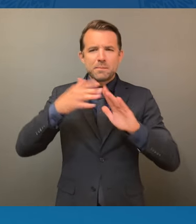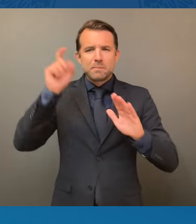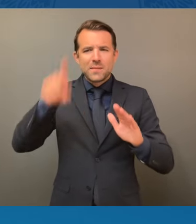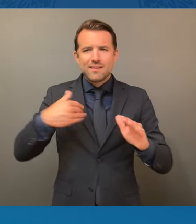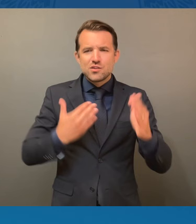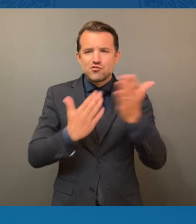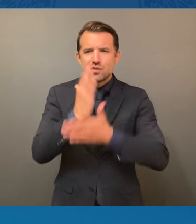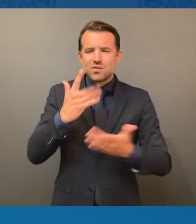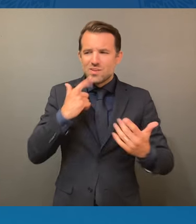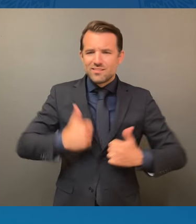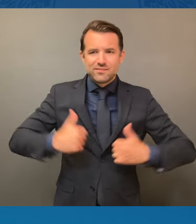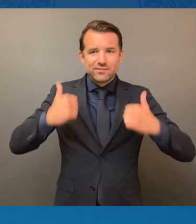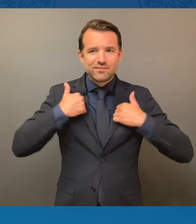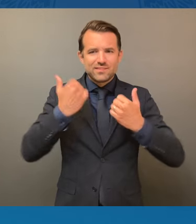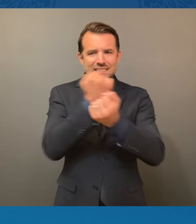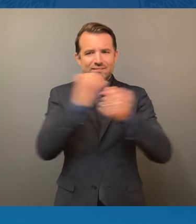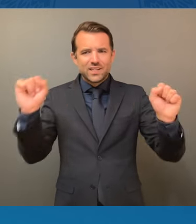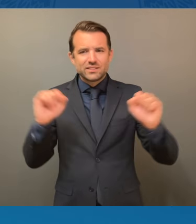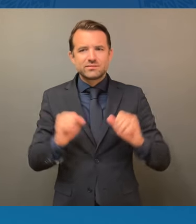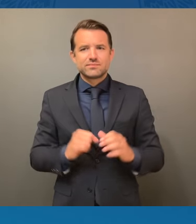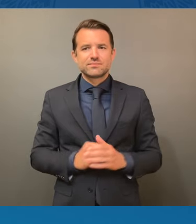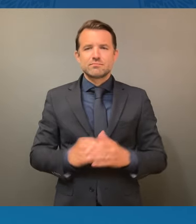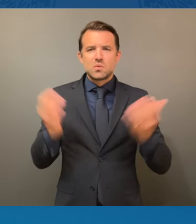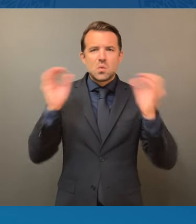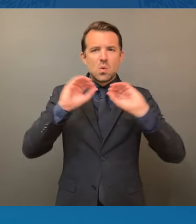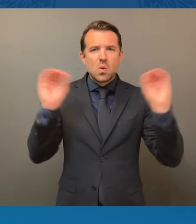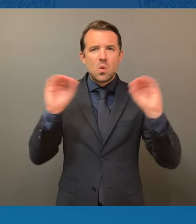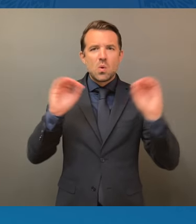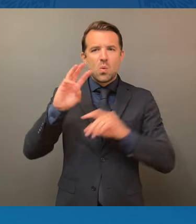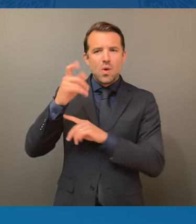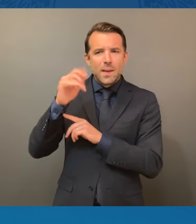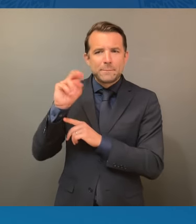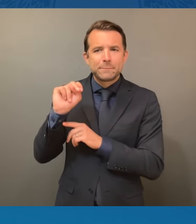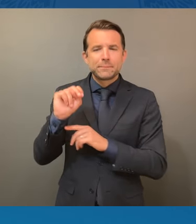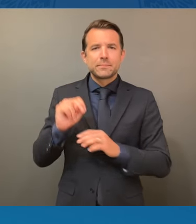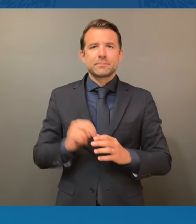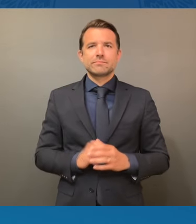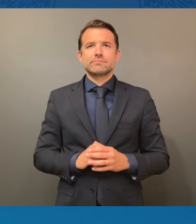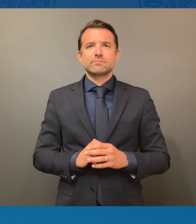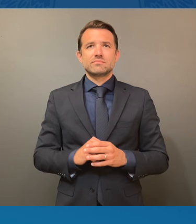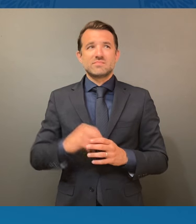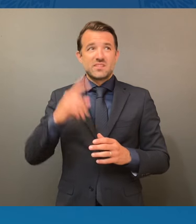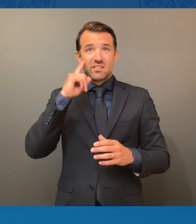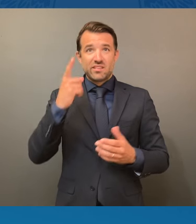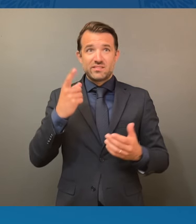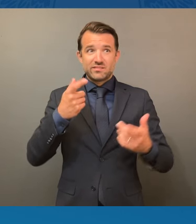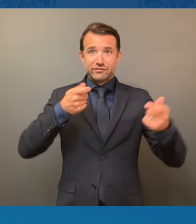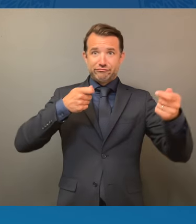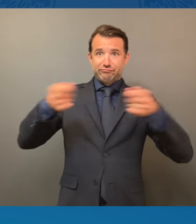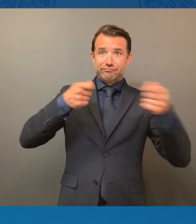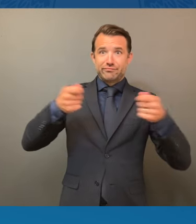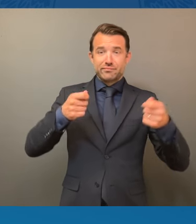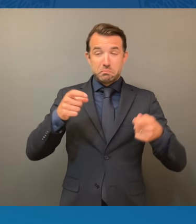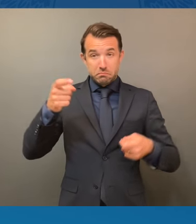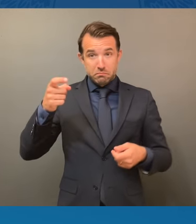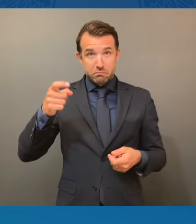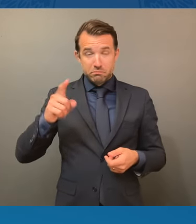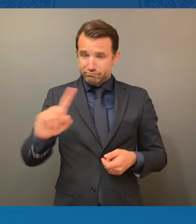safe without weapons of war running those streets. And understand, the number of